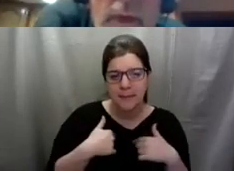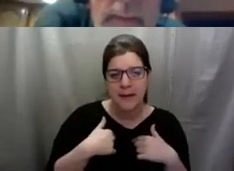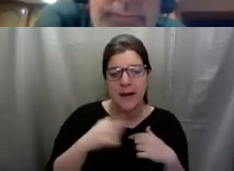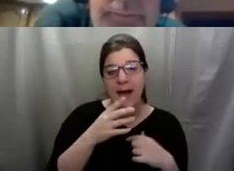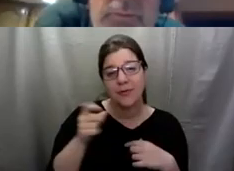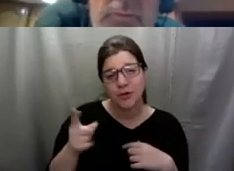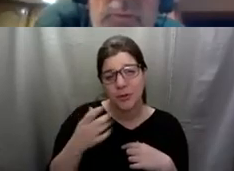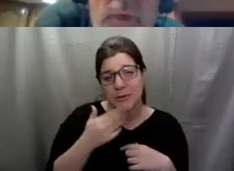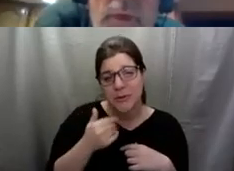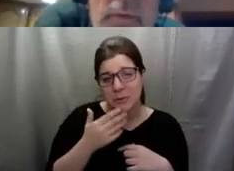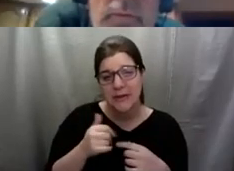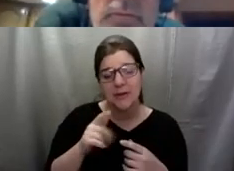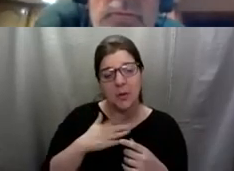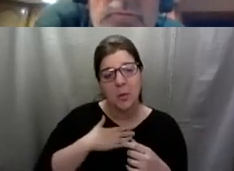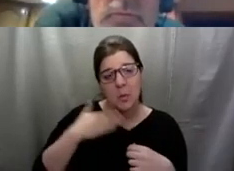enough to